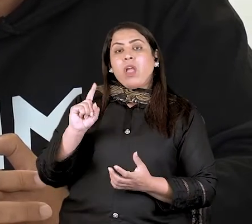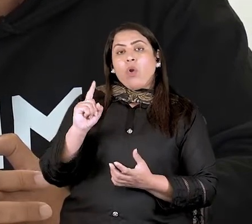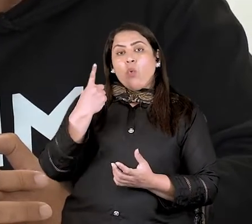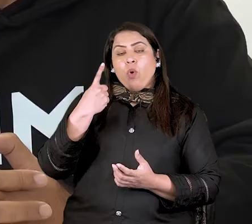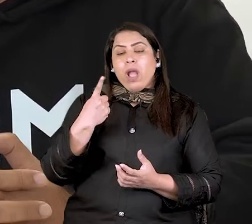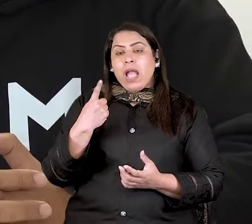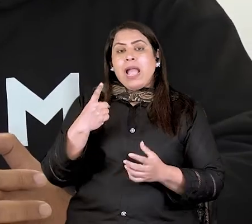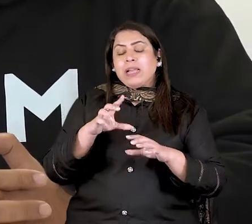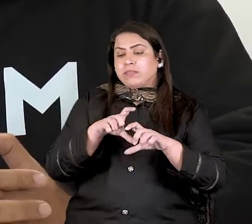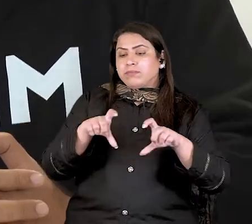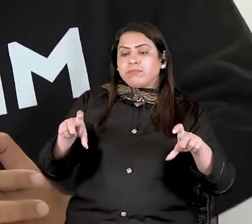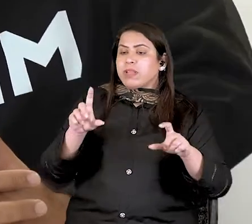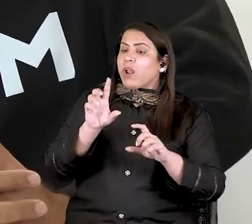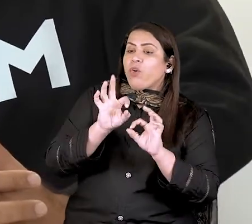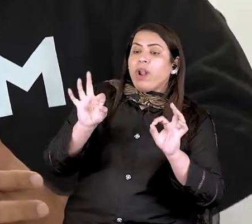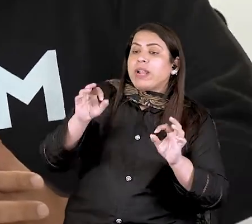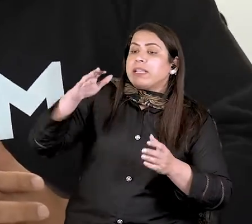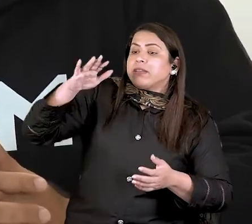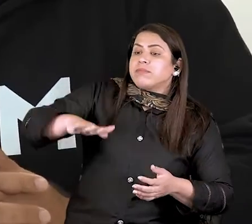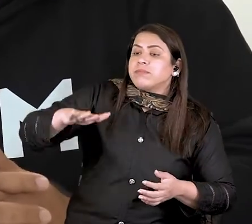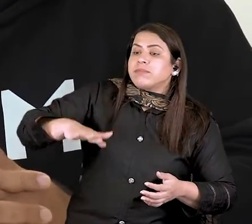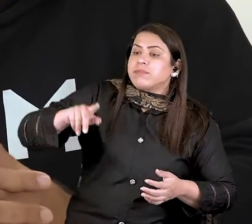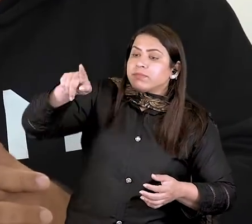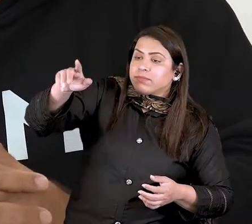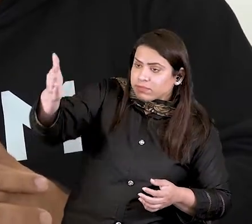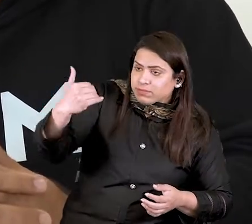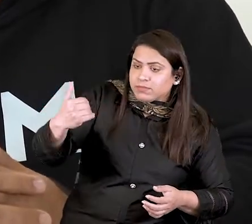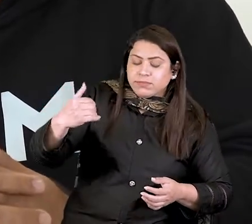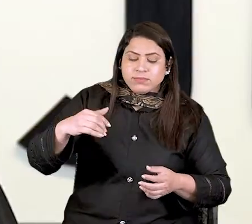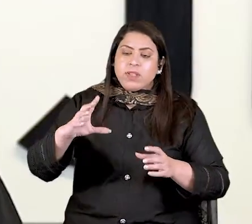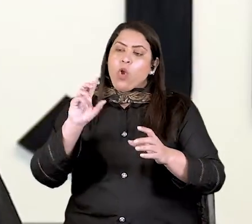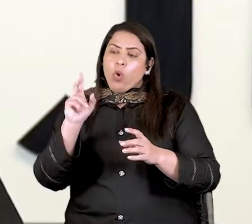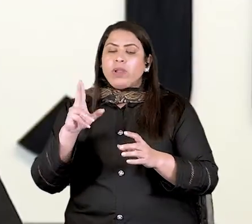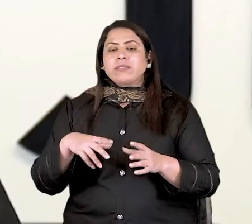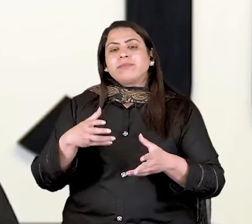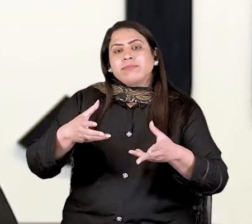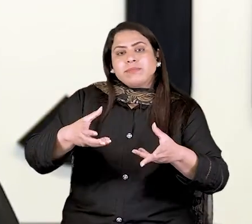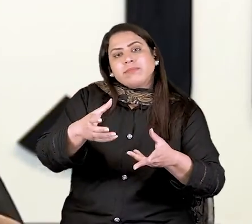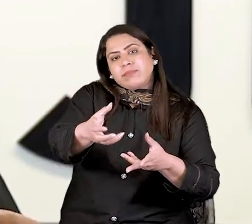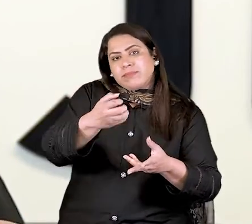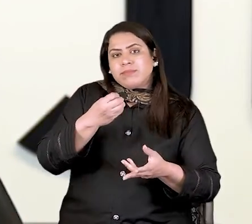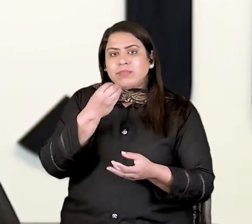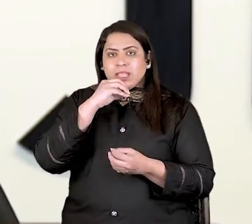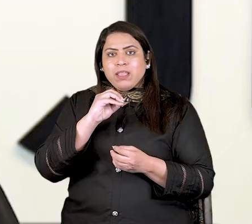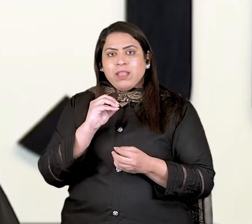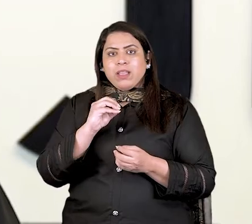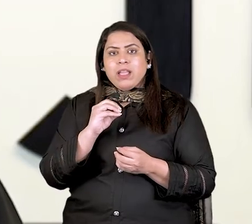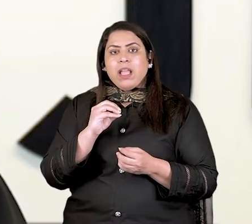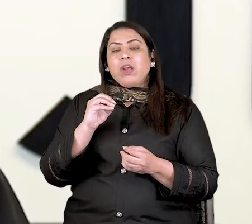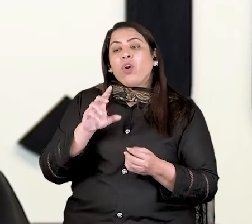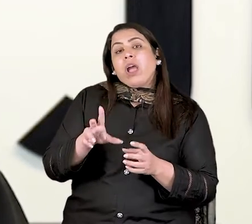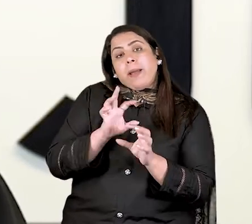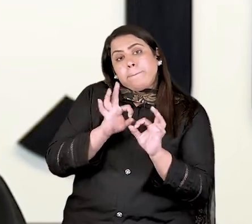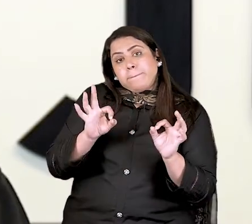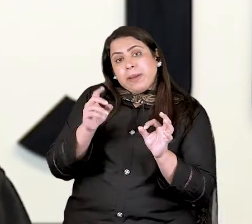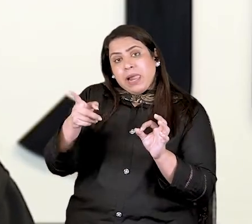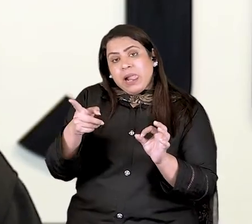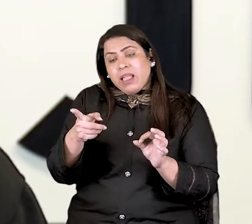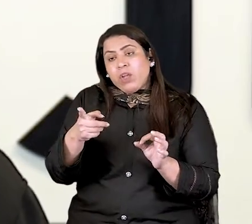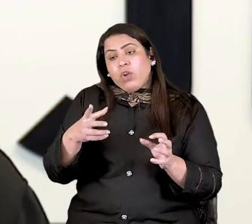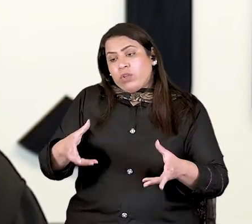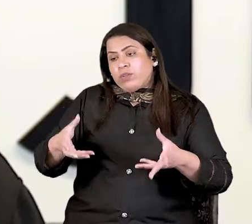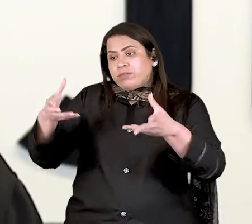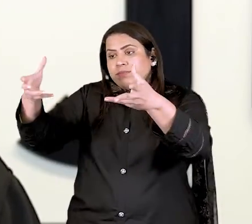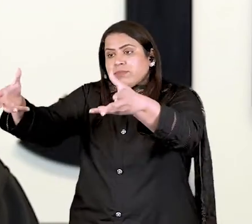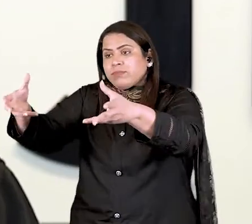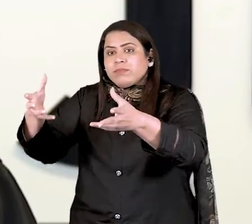we are actually a self-serve restaurant. We don't serve food to the customers on the table. So they get a buzzer. Once the food is ready, it buzzes and